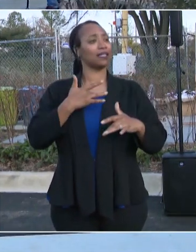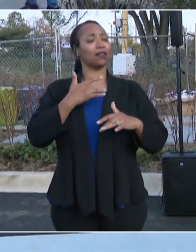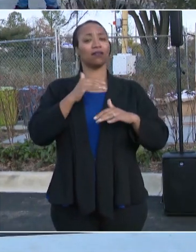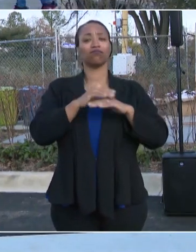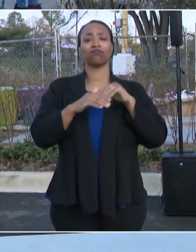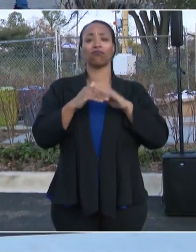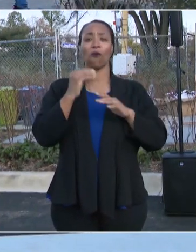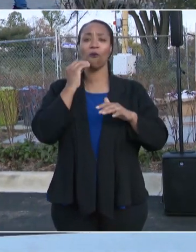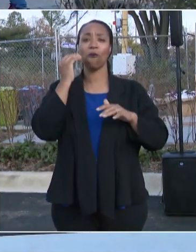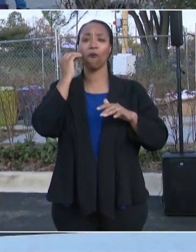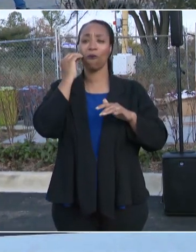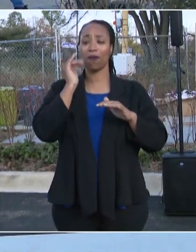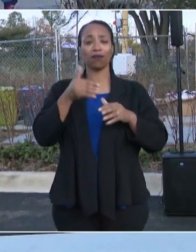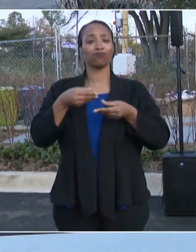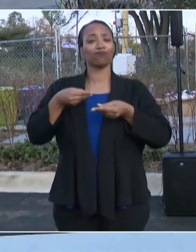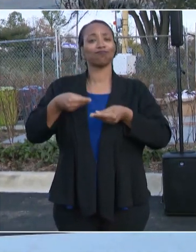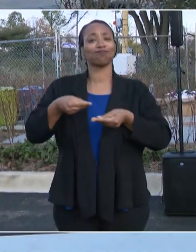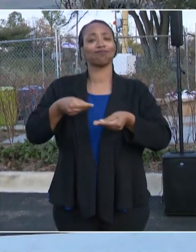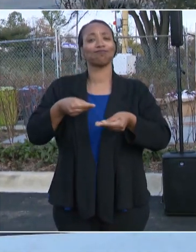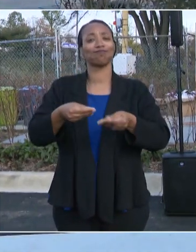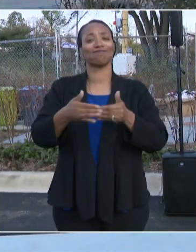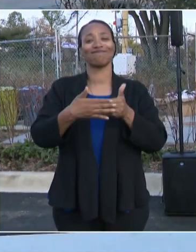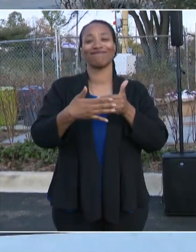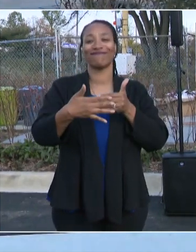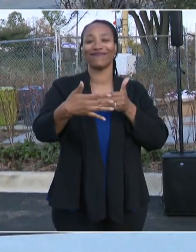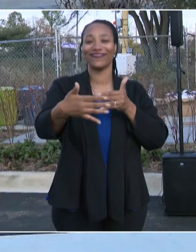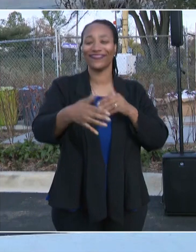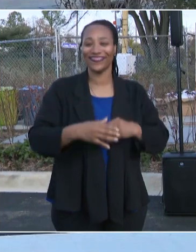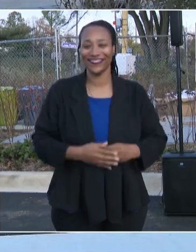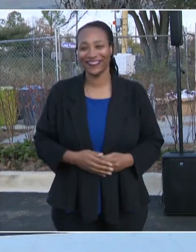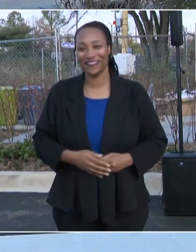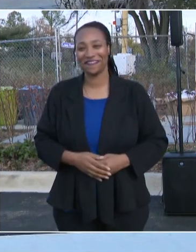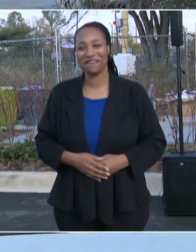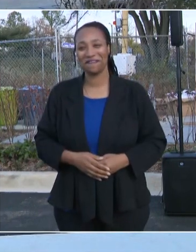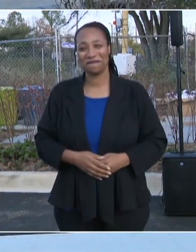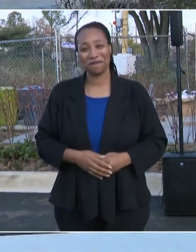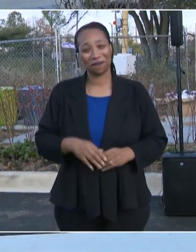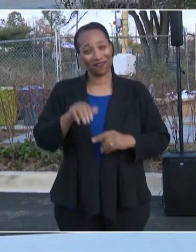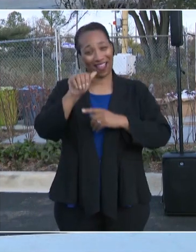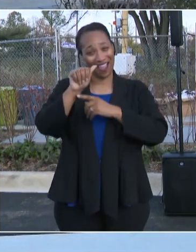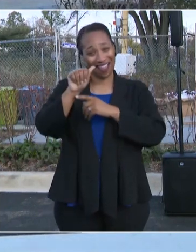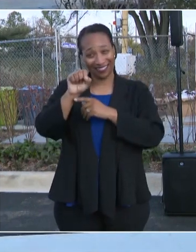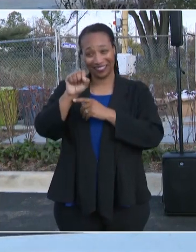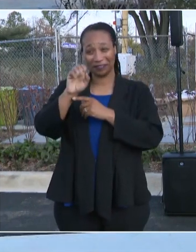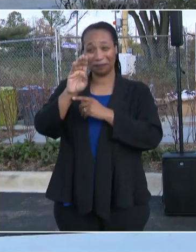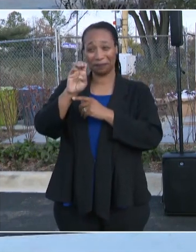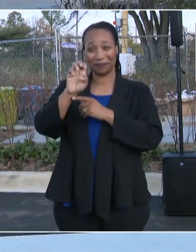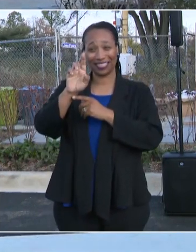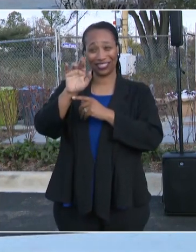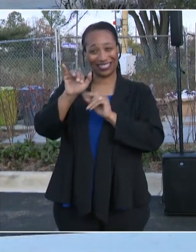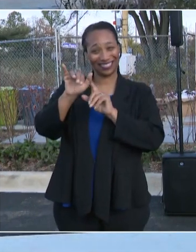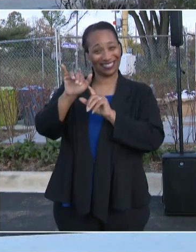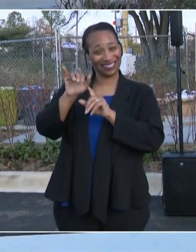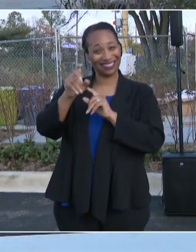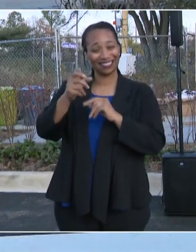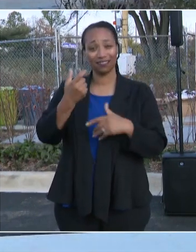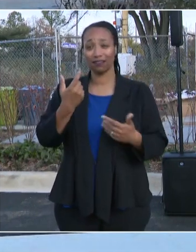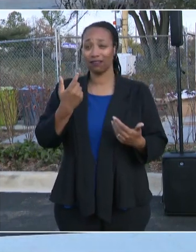us. The Asberry is a place where our seniors can begin to rebuild our community and